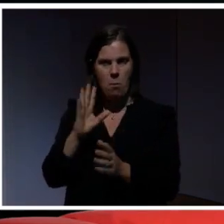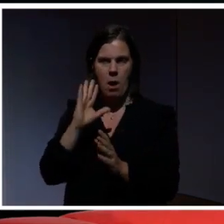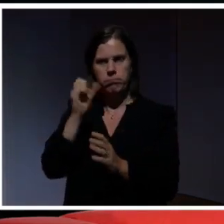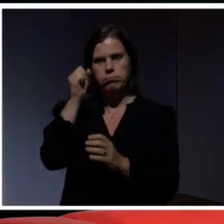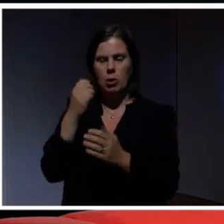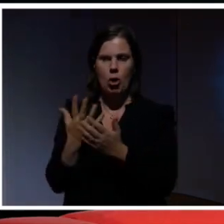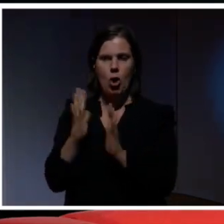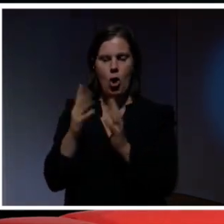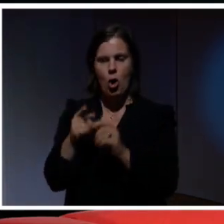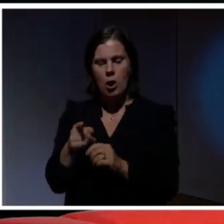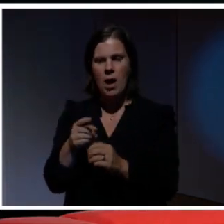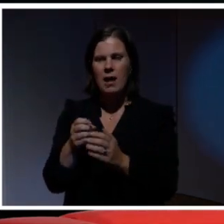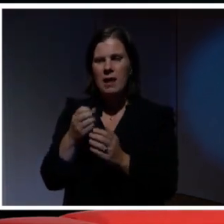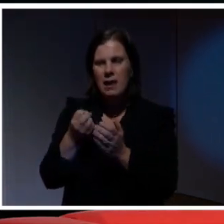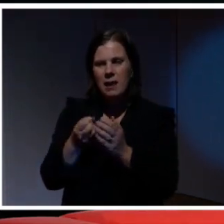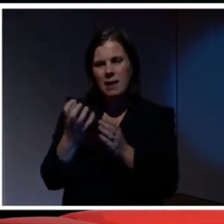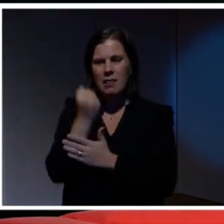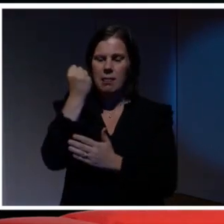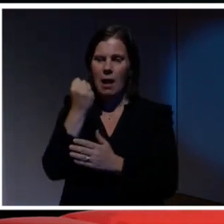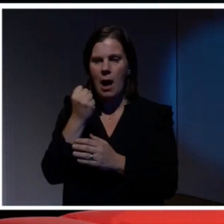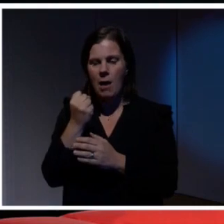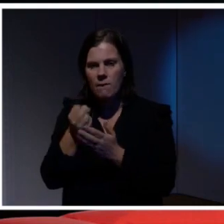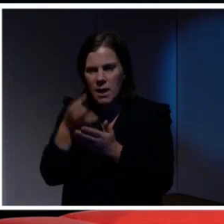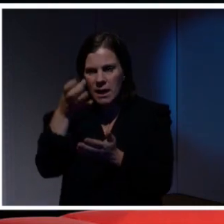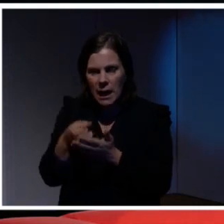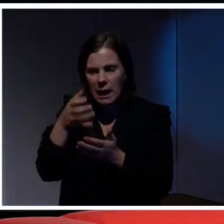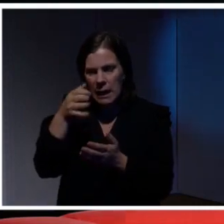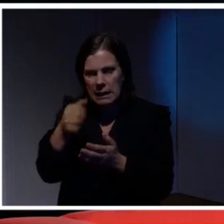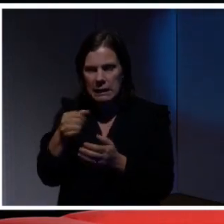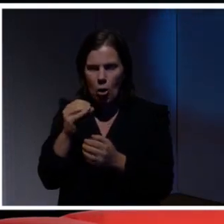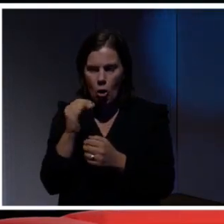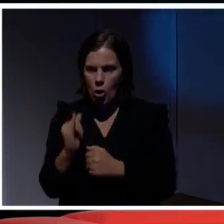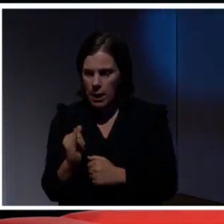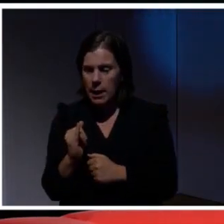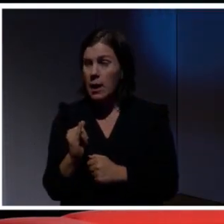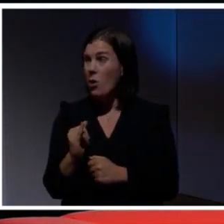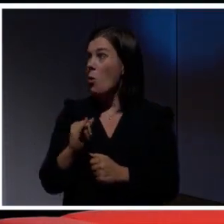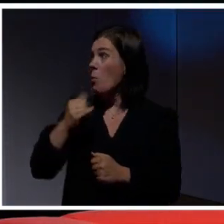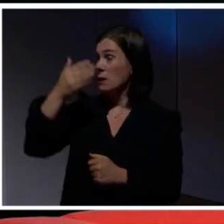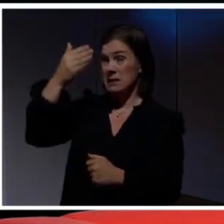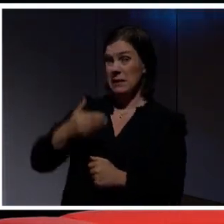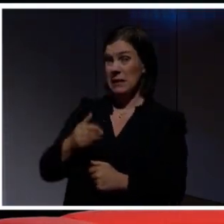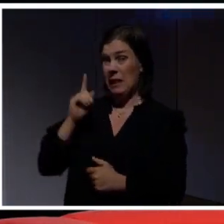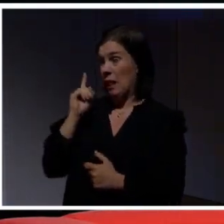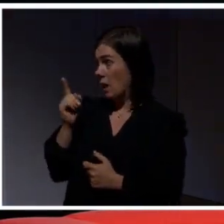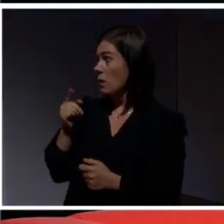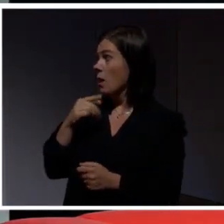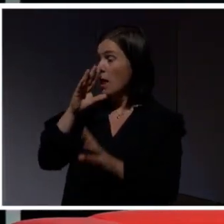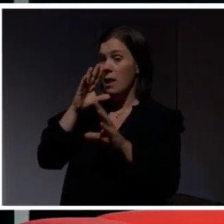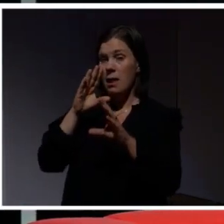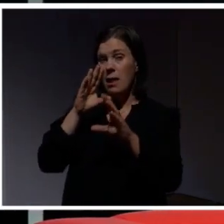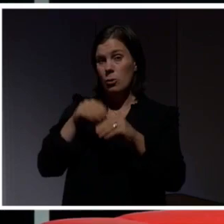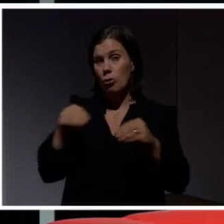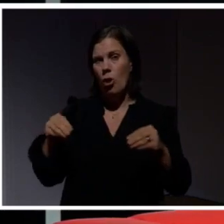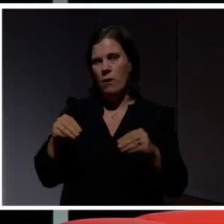skill to find value from AI. And on the slide here, I'm sort of putting up a result from a